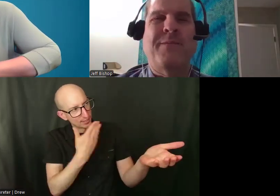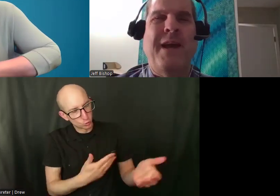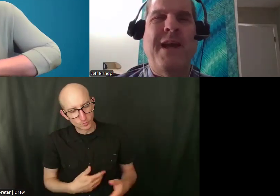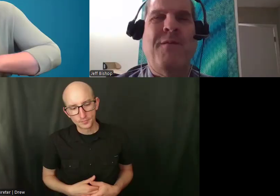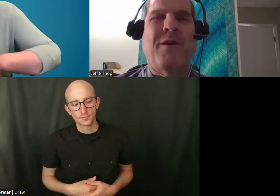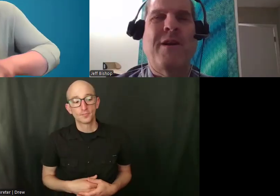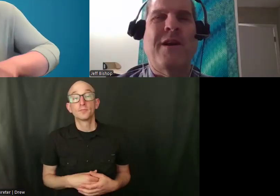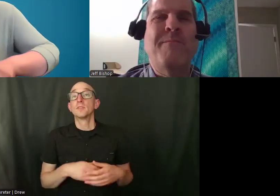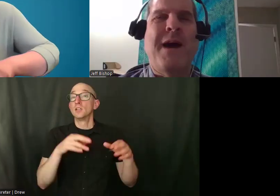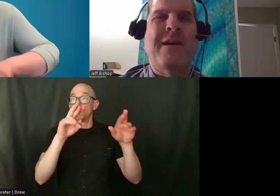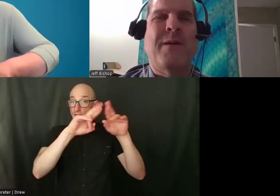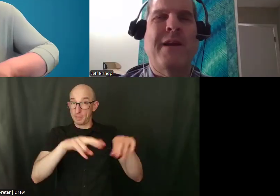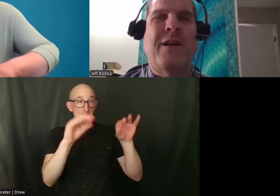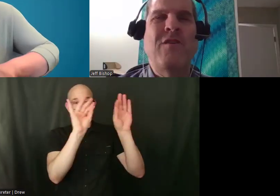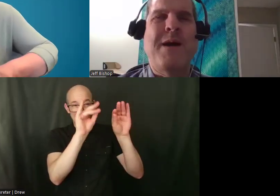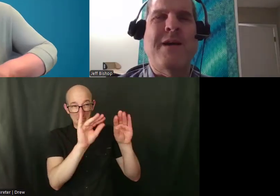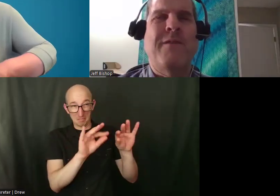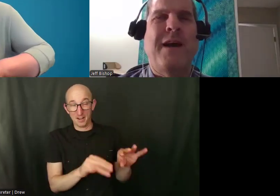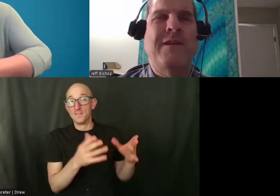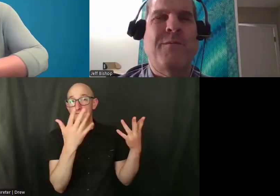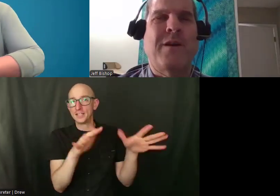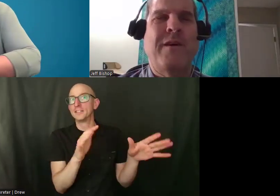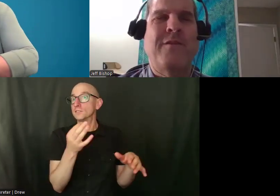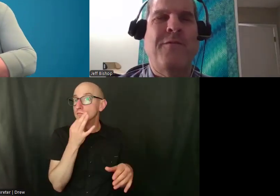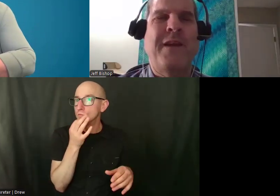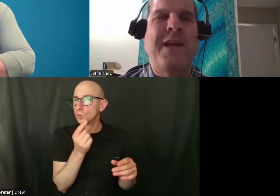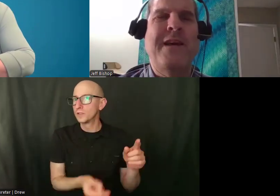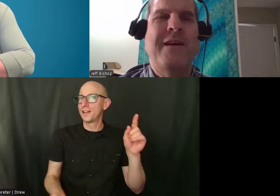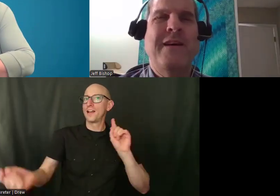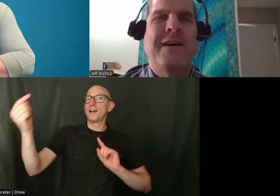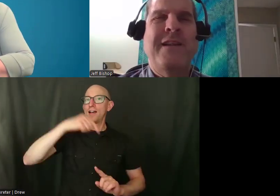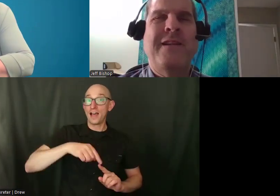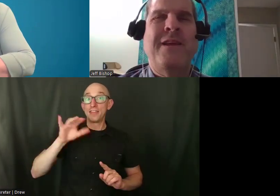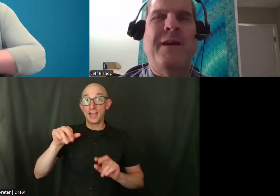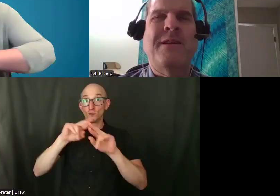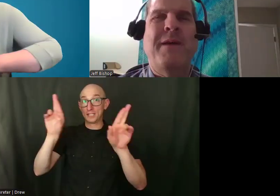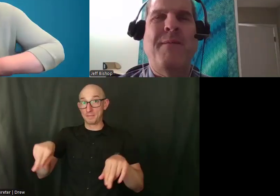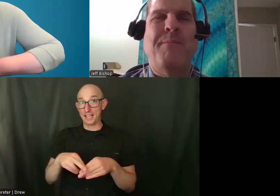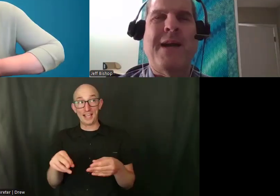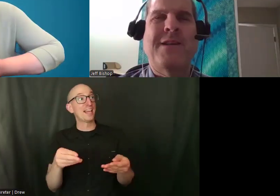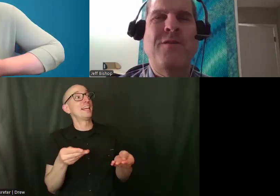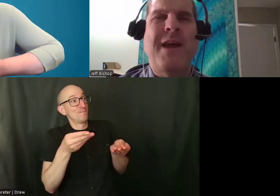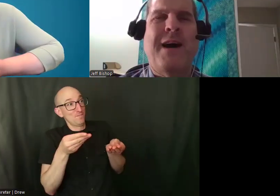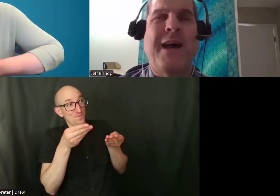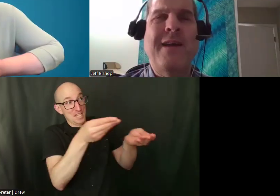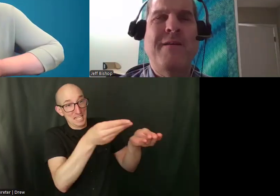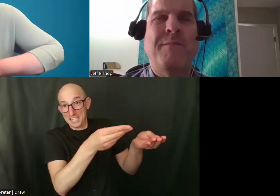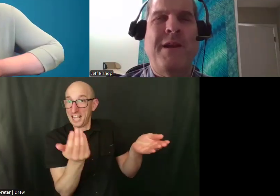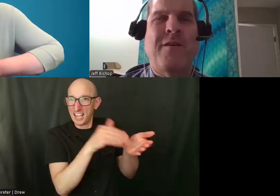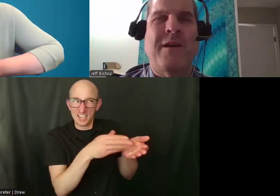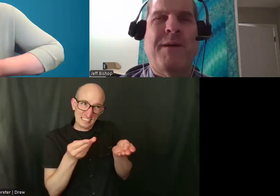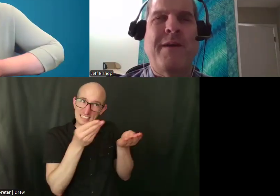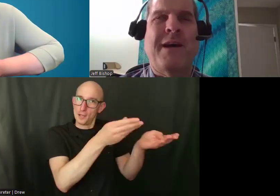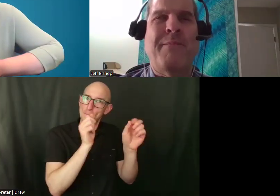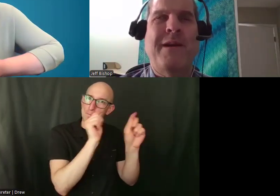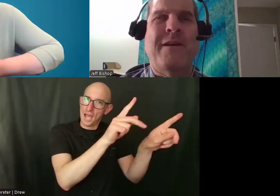the resume, and we're going to come back and we're going to loop back around and we're going to feed the resume back to AI, meaning